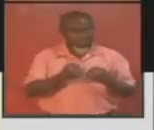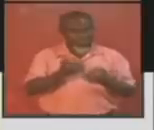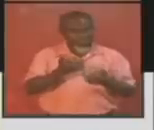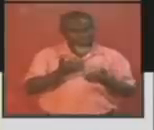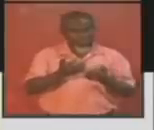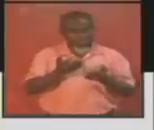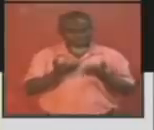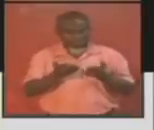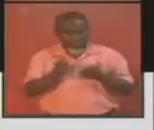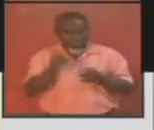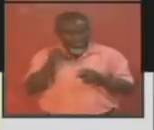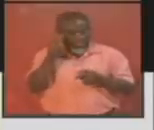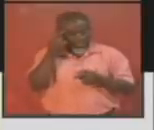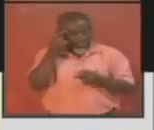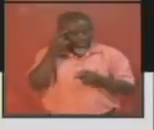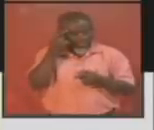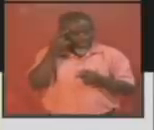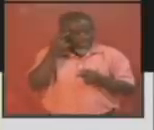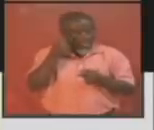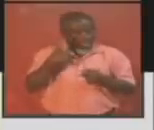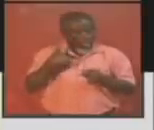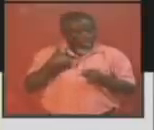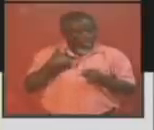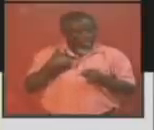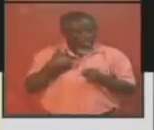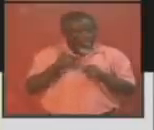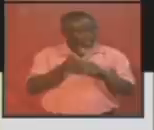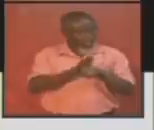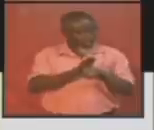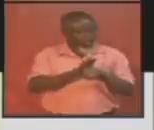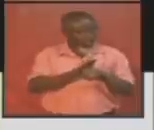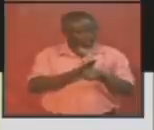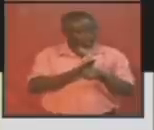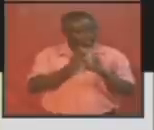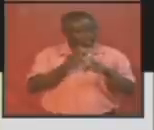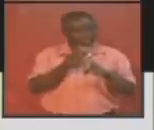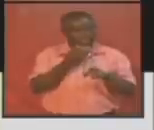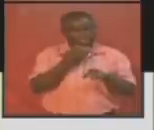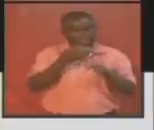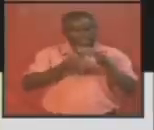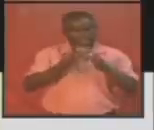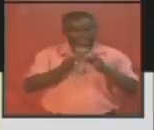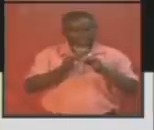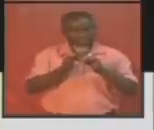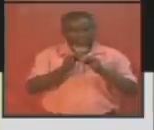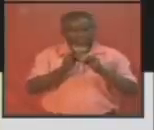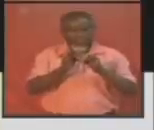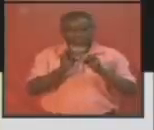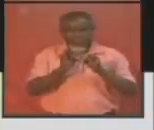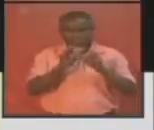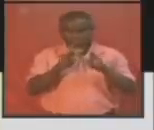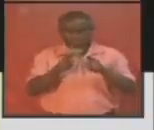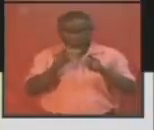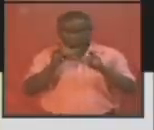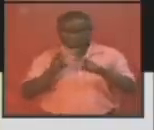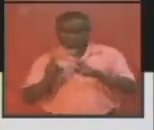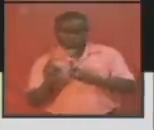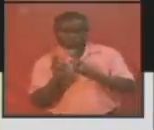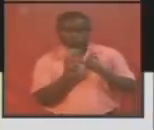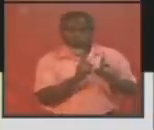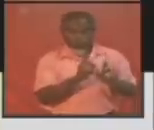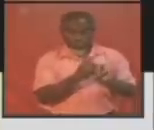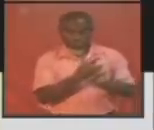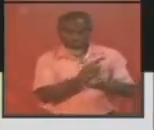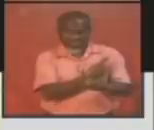have the virus, whether these persons are recommended to have the vaccine? And to the Minister